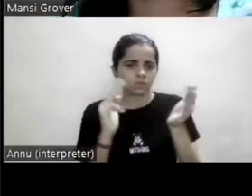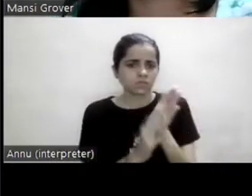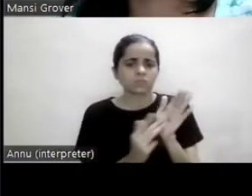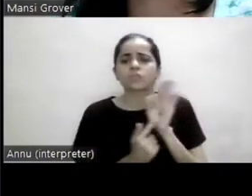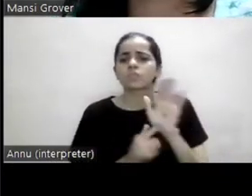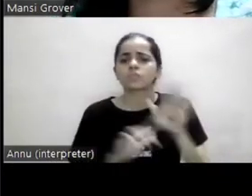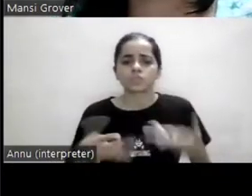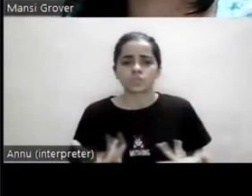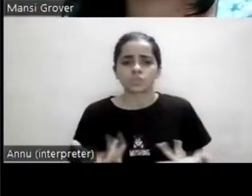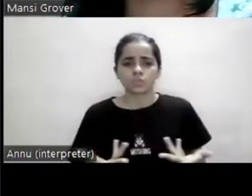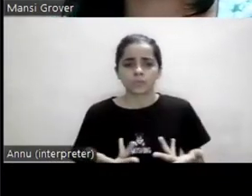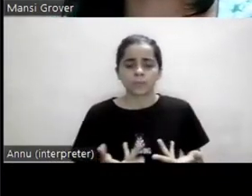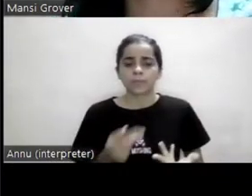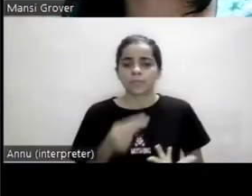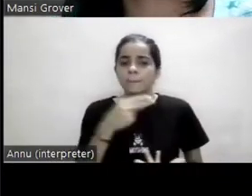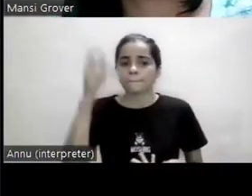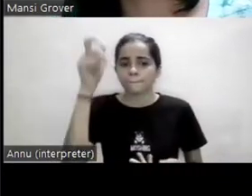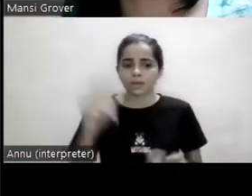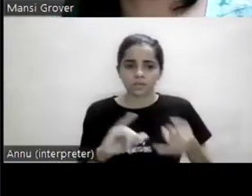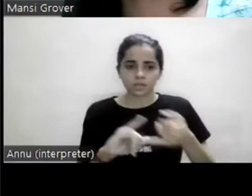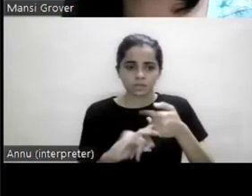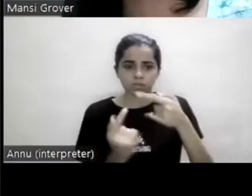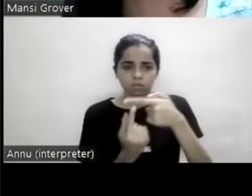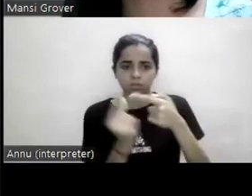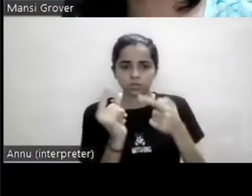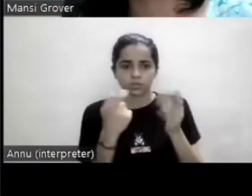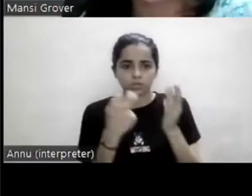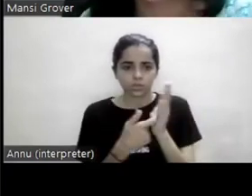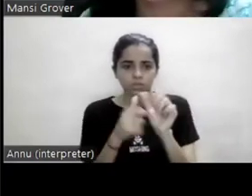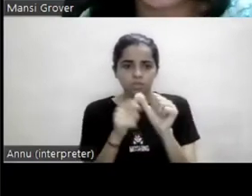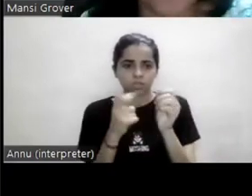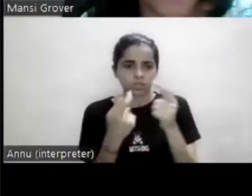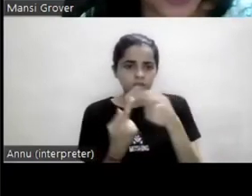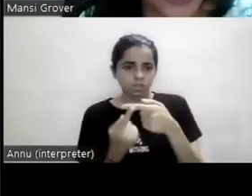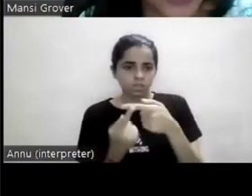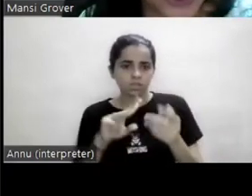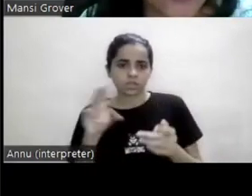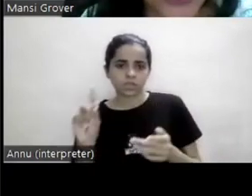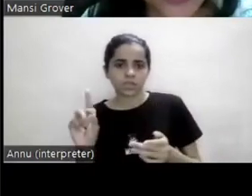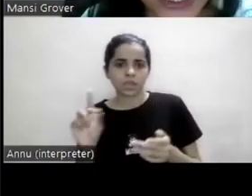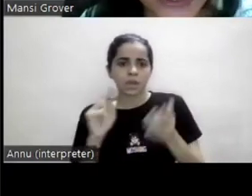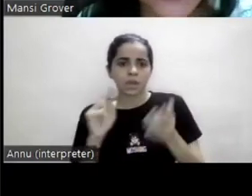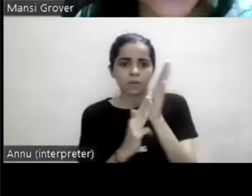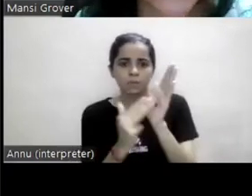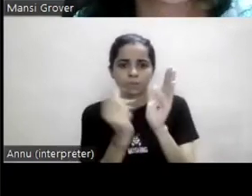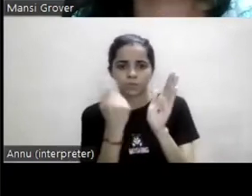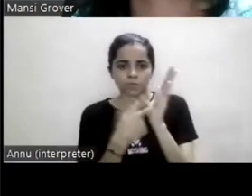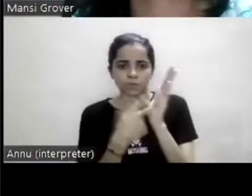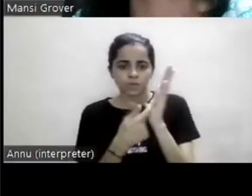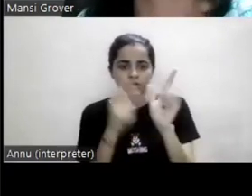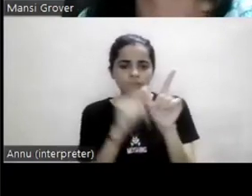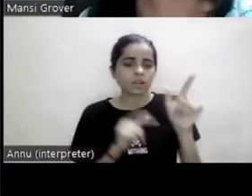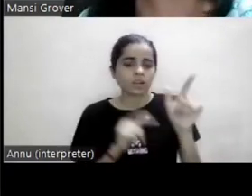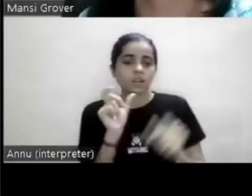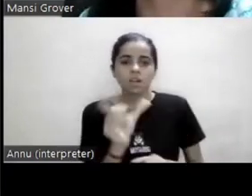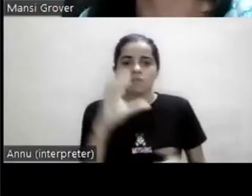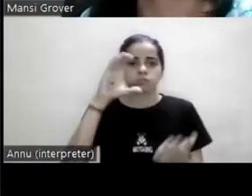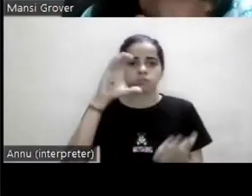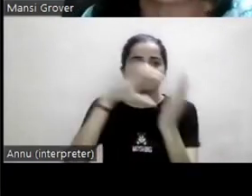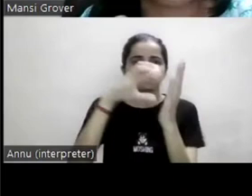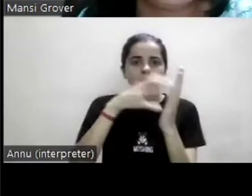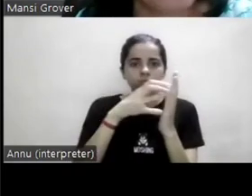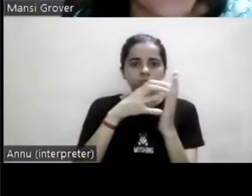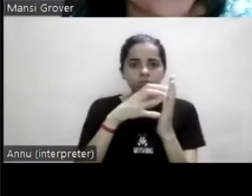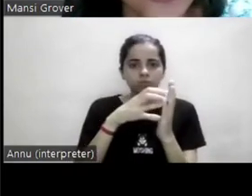Murray. Stuart Murray, in his book, Representing Autism, when you read the text, you would see he's spending